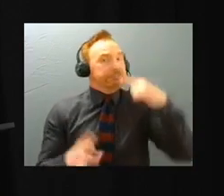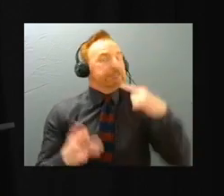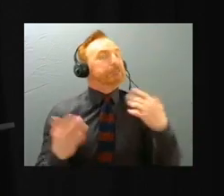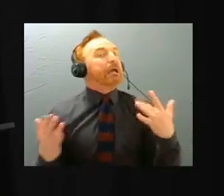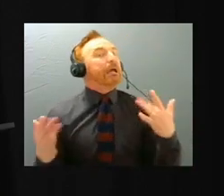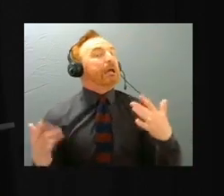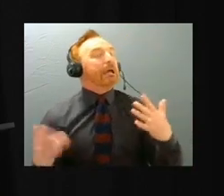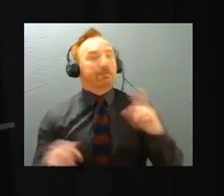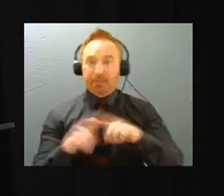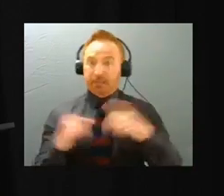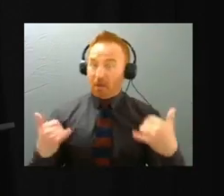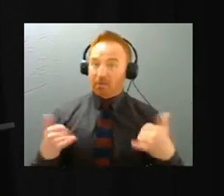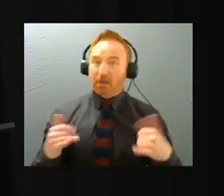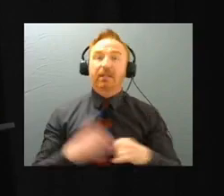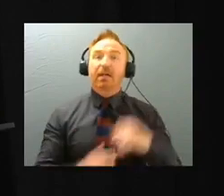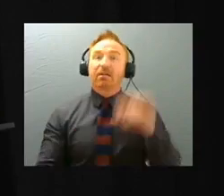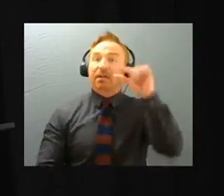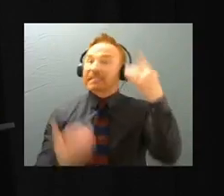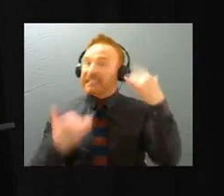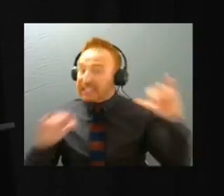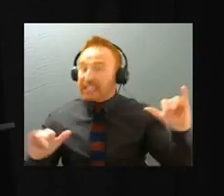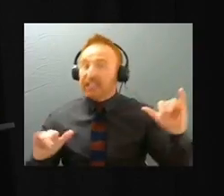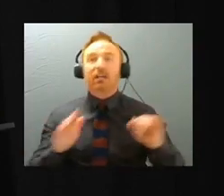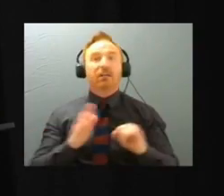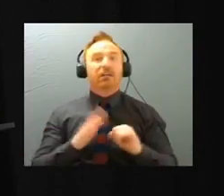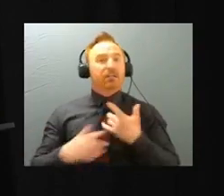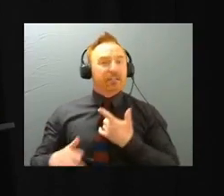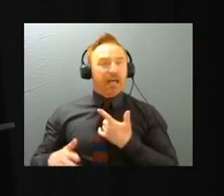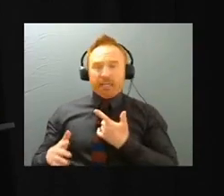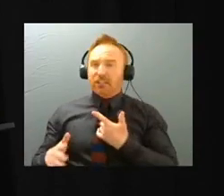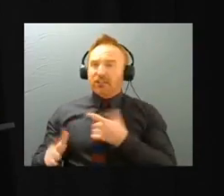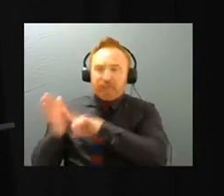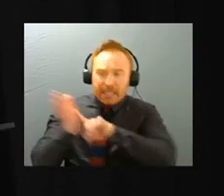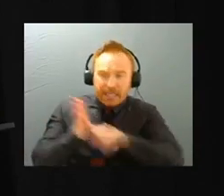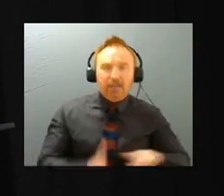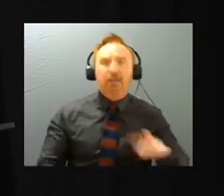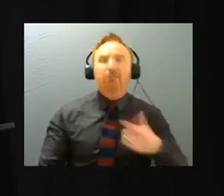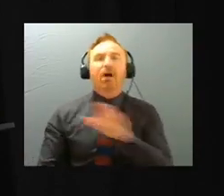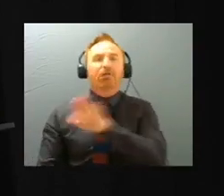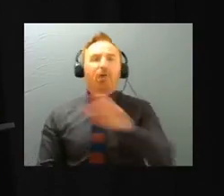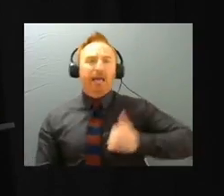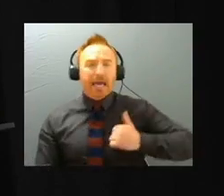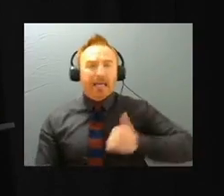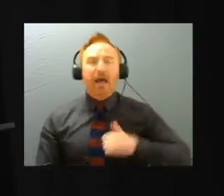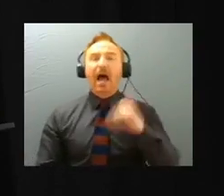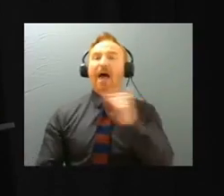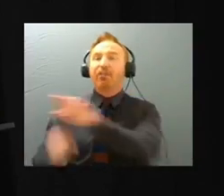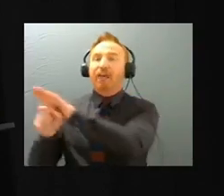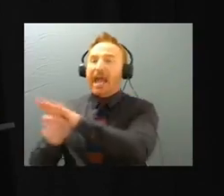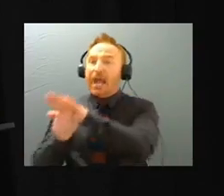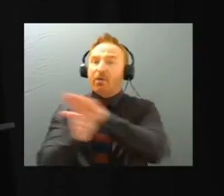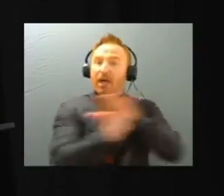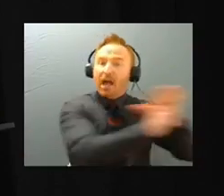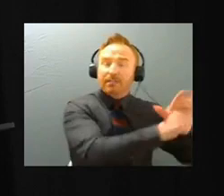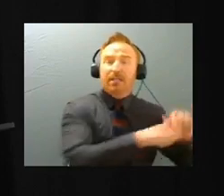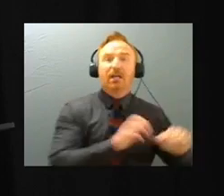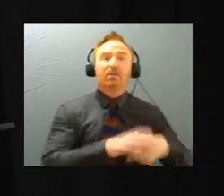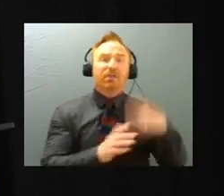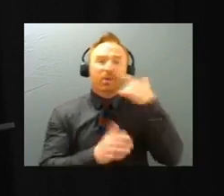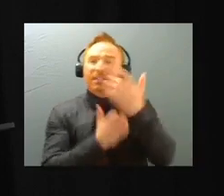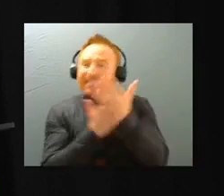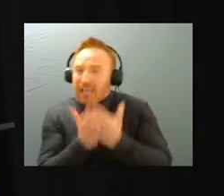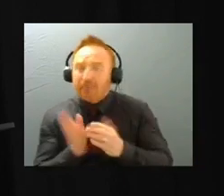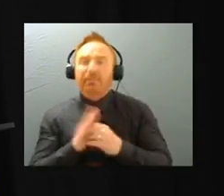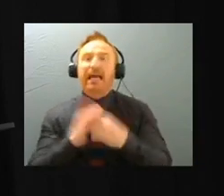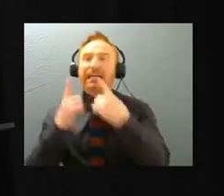monitor developments in other parts of the country. We're learning from other jurisdictions as we go. We've seen bubble announcements in